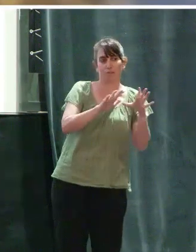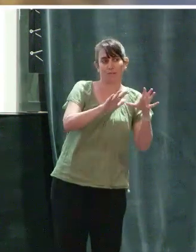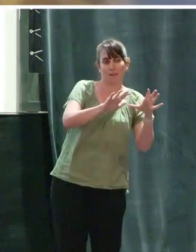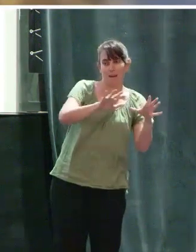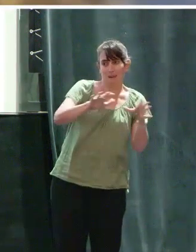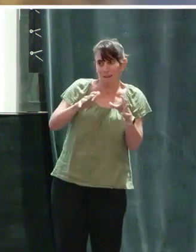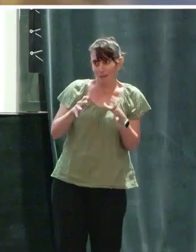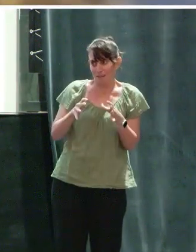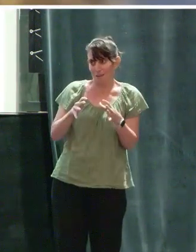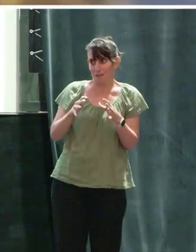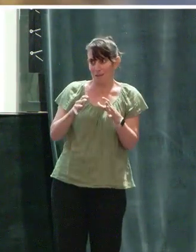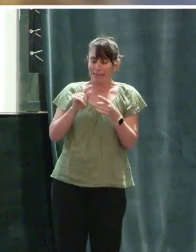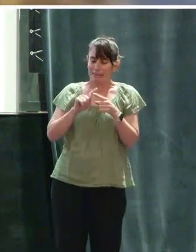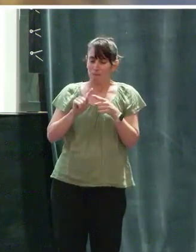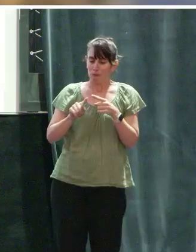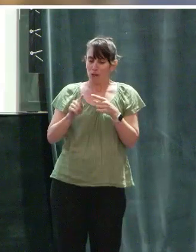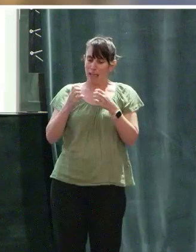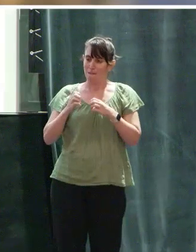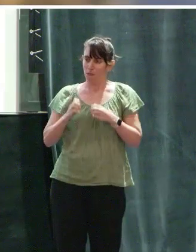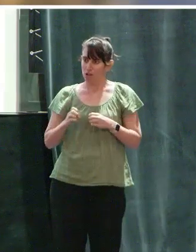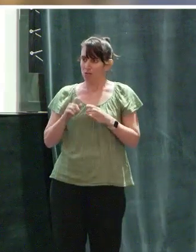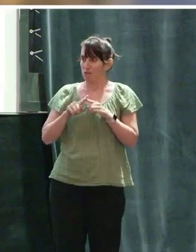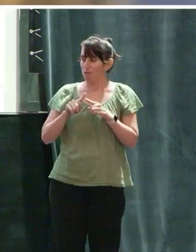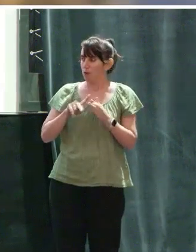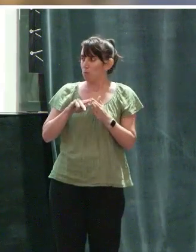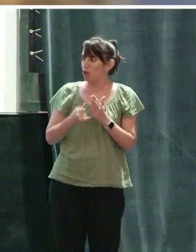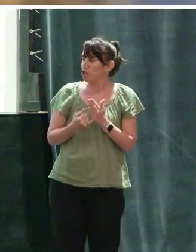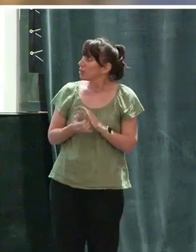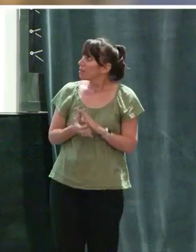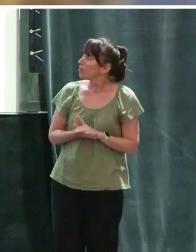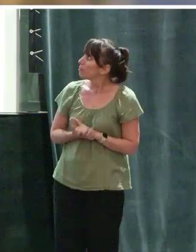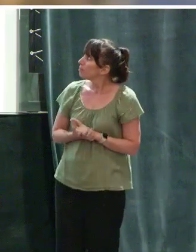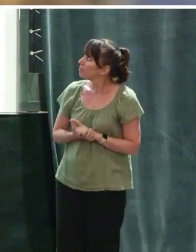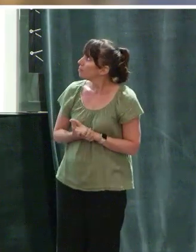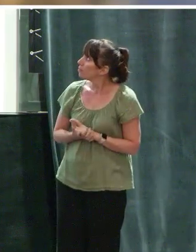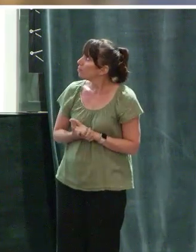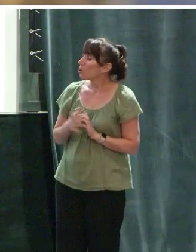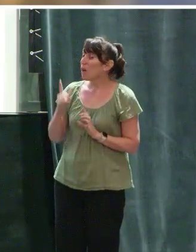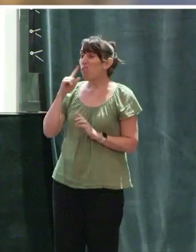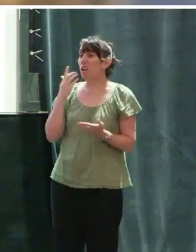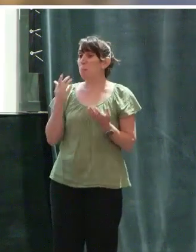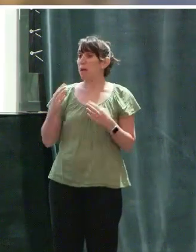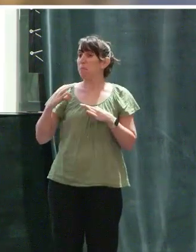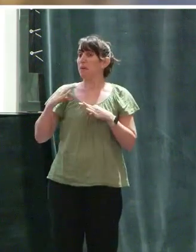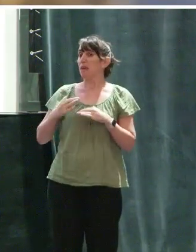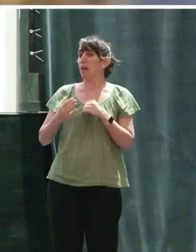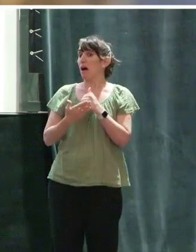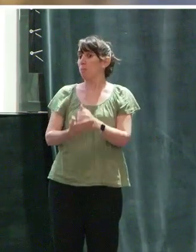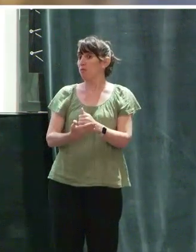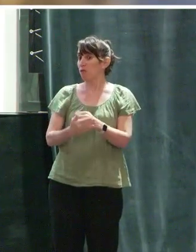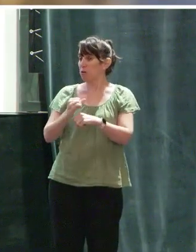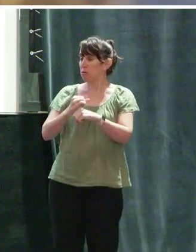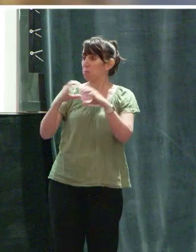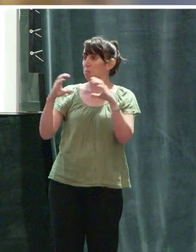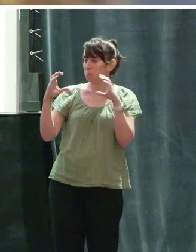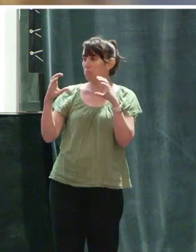prepare this neighborhood and surrounding neighborhoods from the effects of climate change. So I thought it'd be useful, just since we're updating folks on resiliency